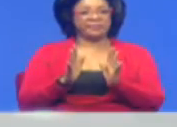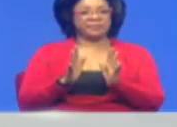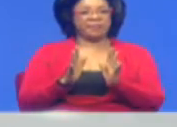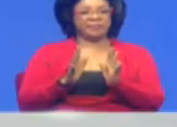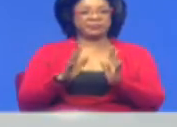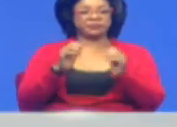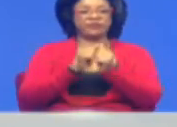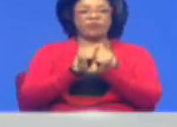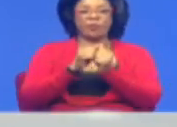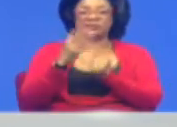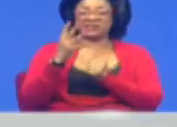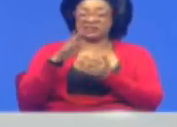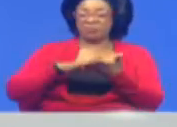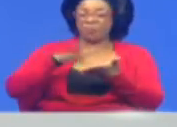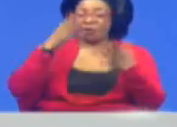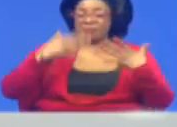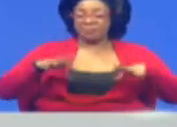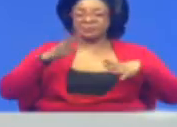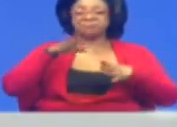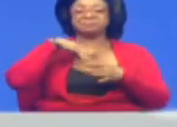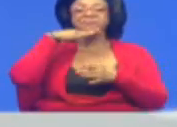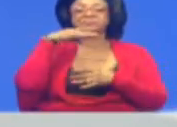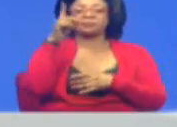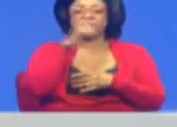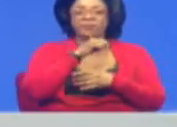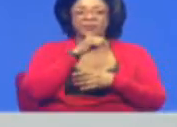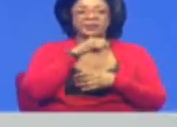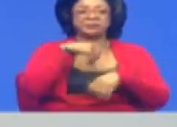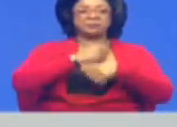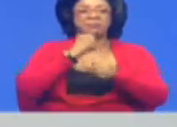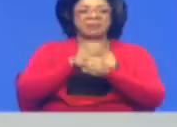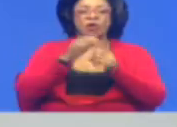to the disease, and that raises the total number of fatalities to